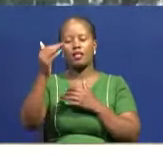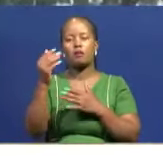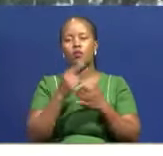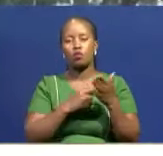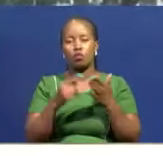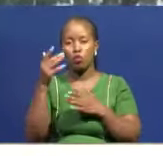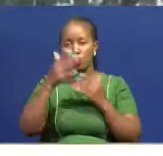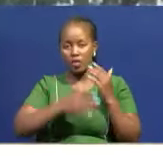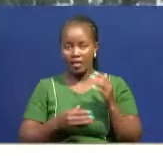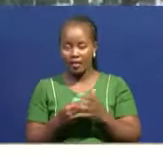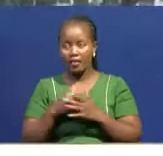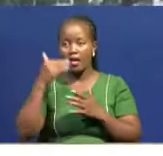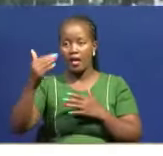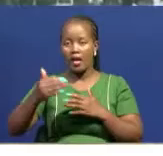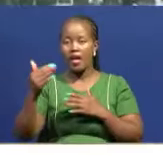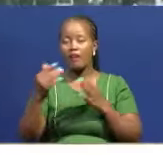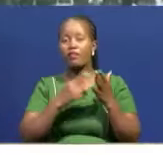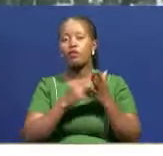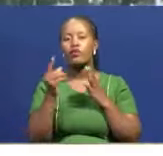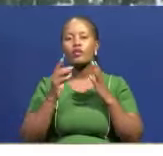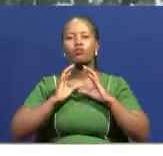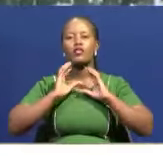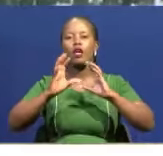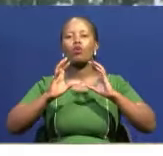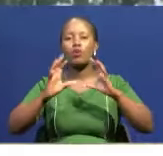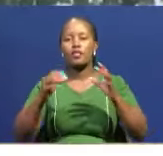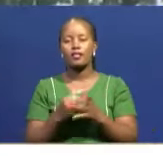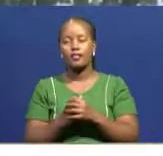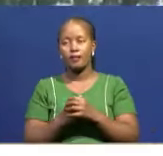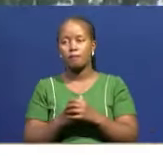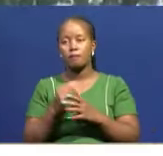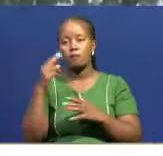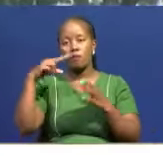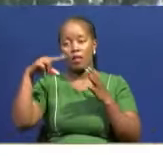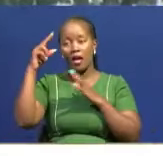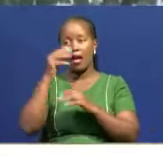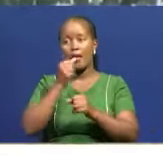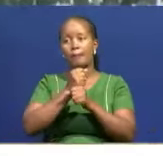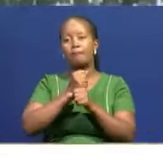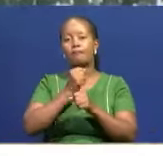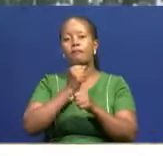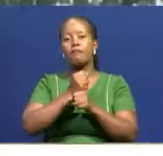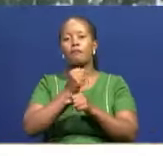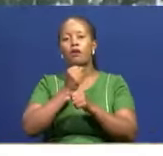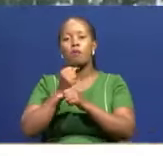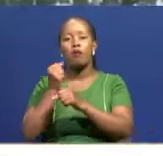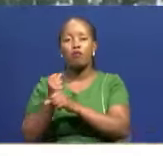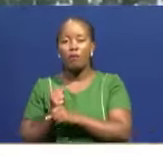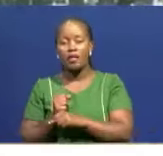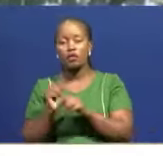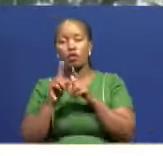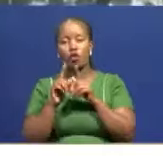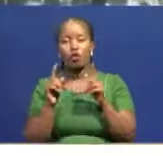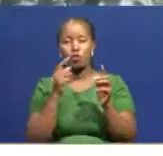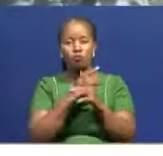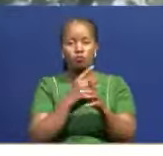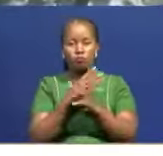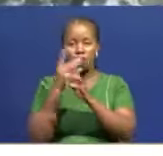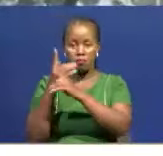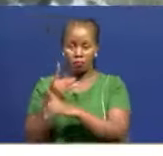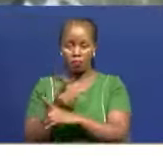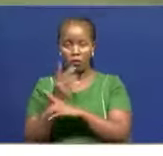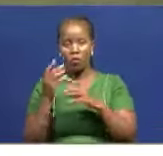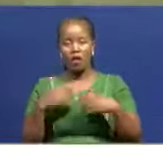the coaches, let's look at high performance first, because high performance in a way has, we look at different elements. There's the match